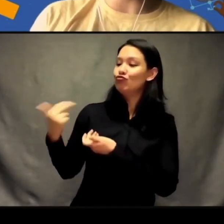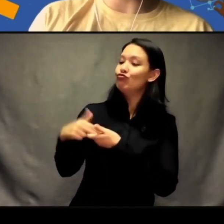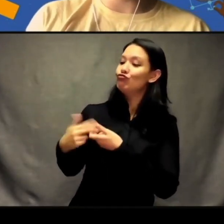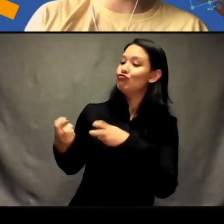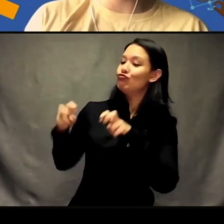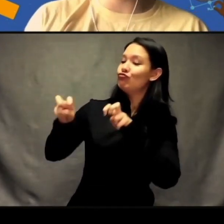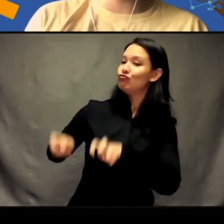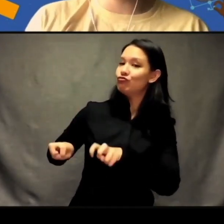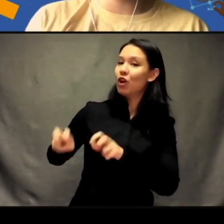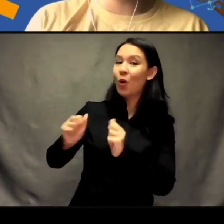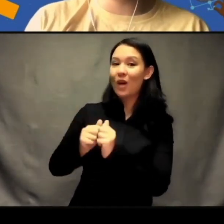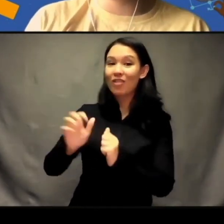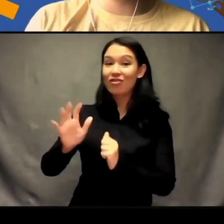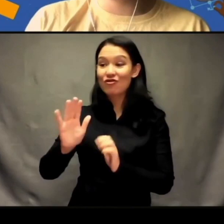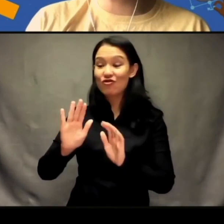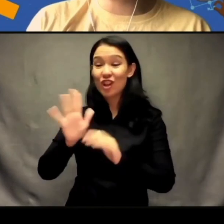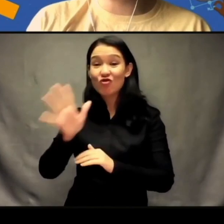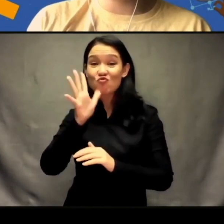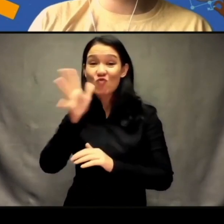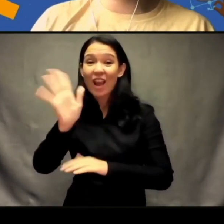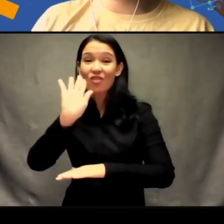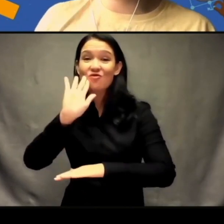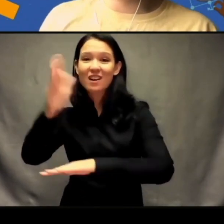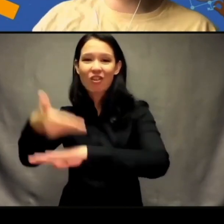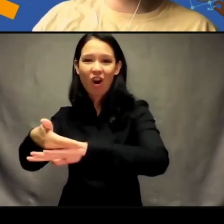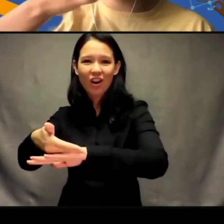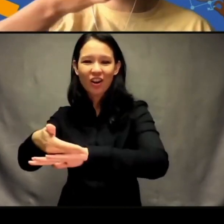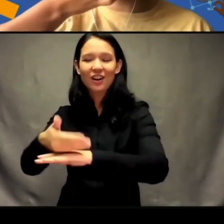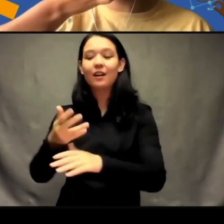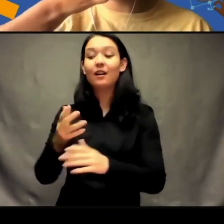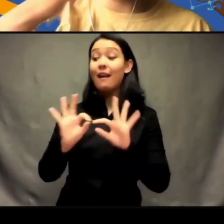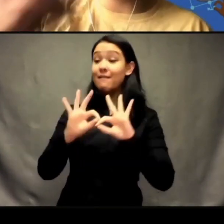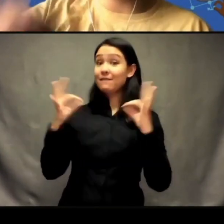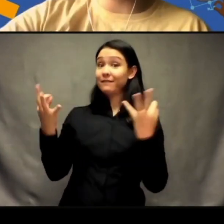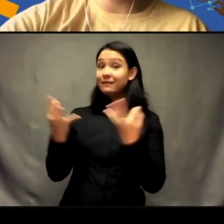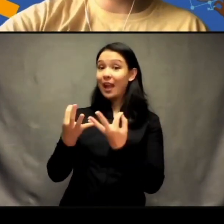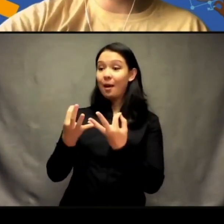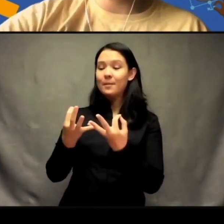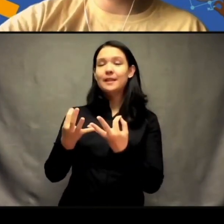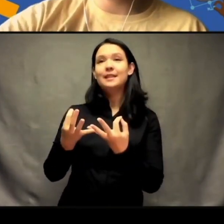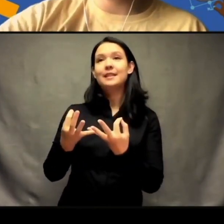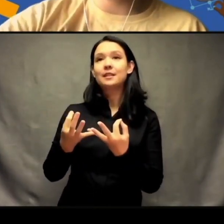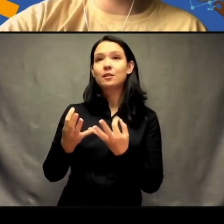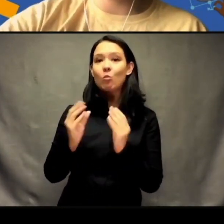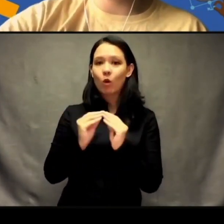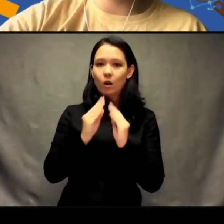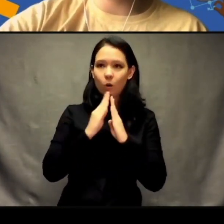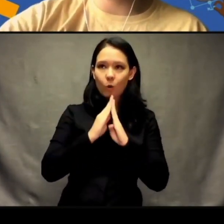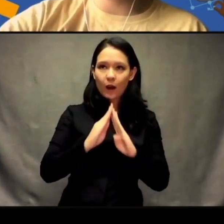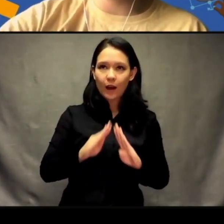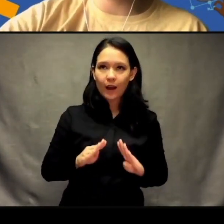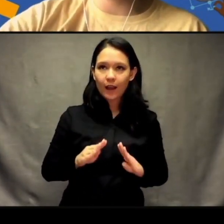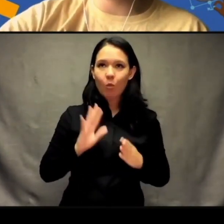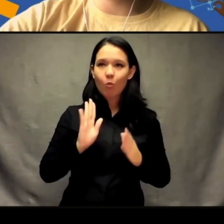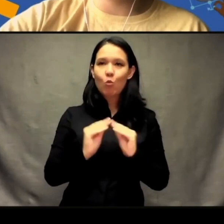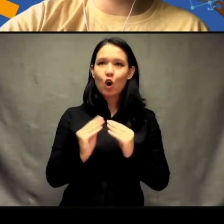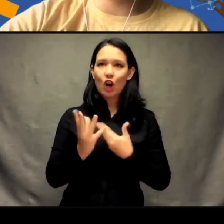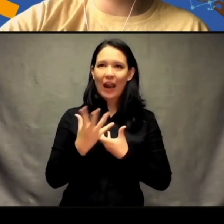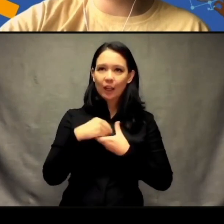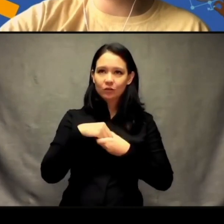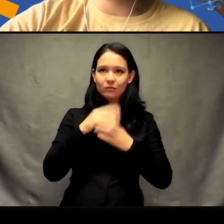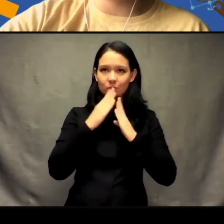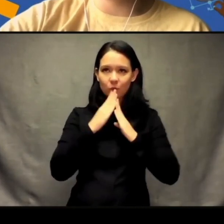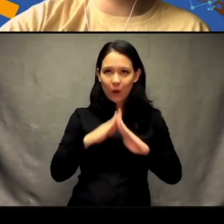with their great granddaughters. You're going to have families who are a bit quieter, maybe introverted, and maybe